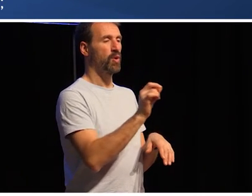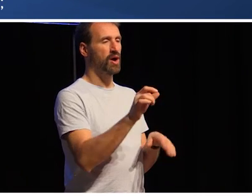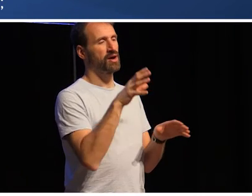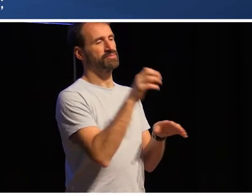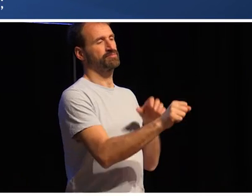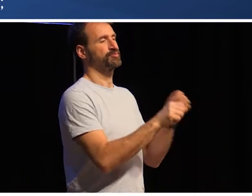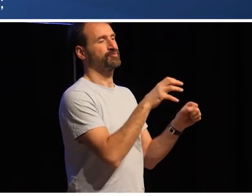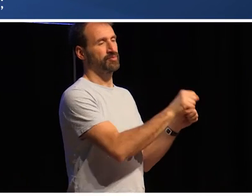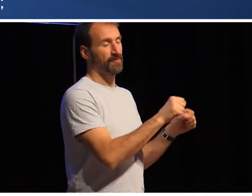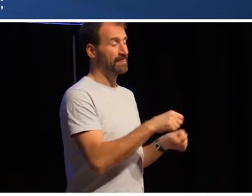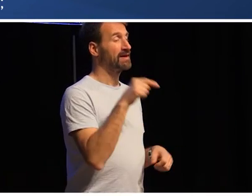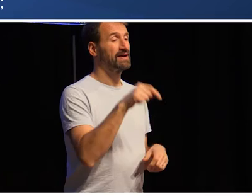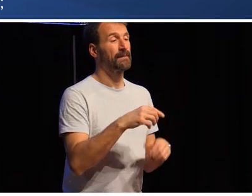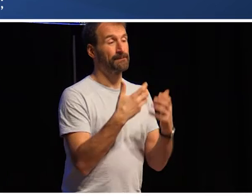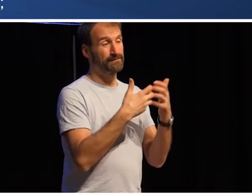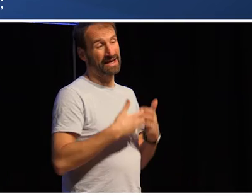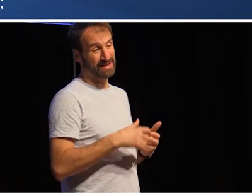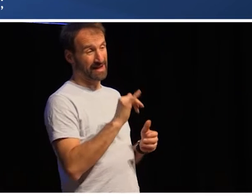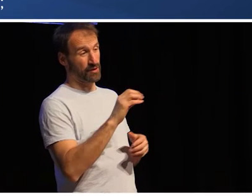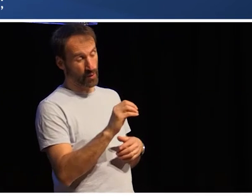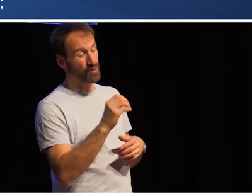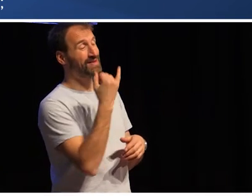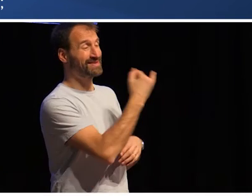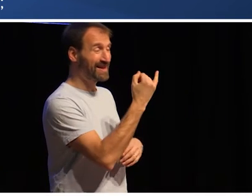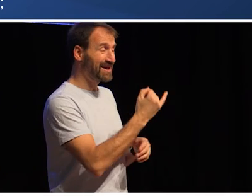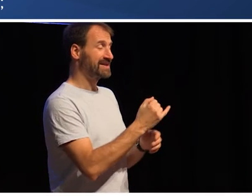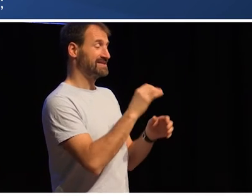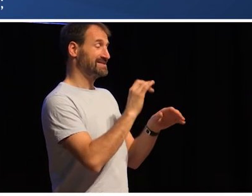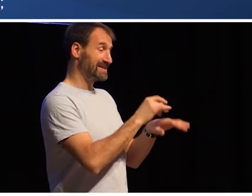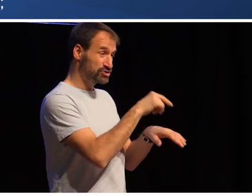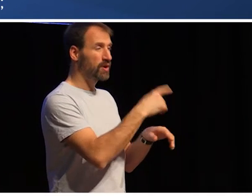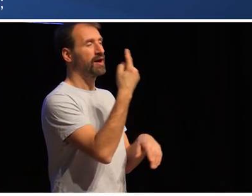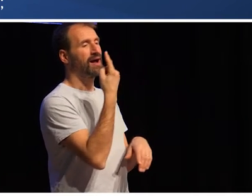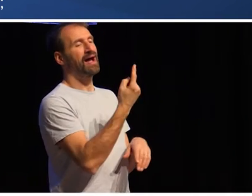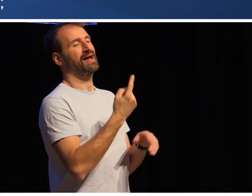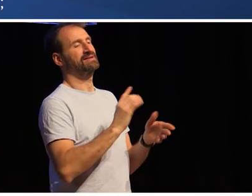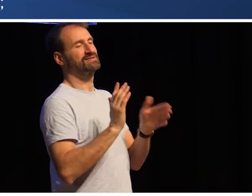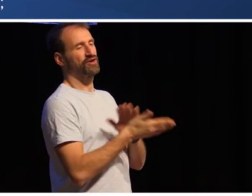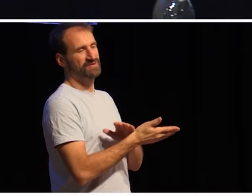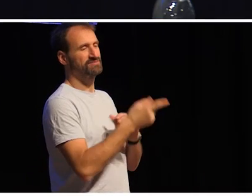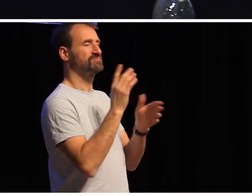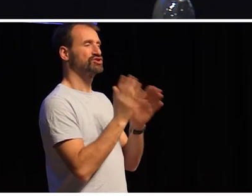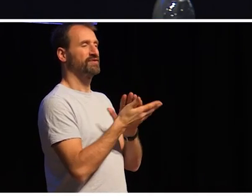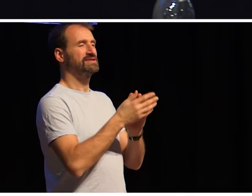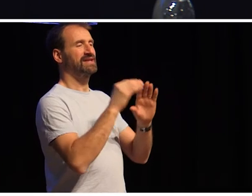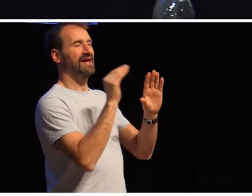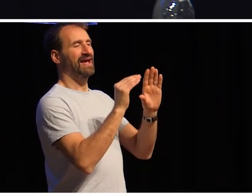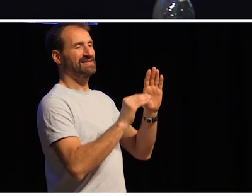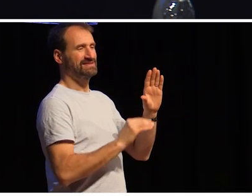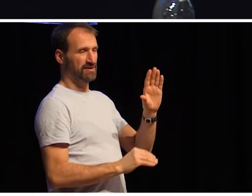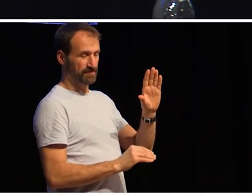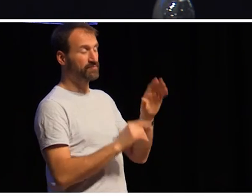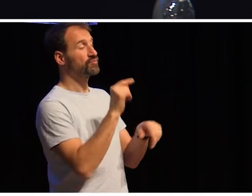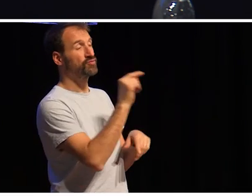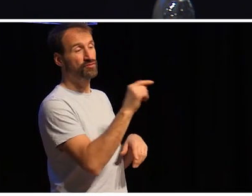sensor is a service, and all services are in a service registry. So basically what you do is you can search for services based on